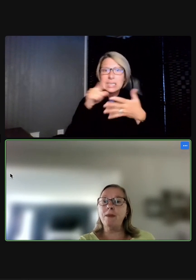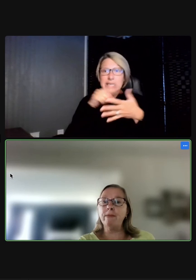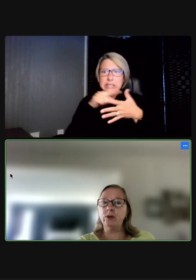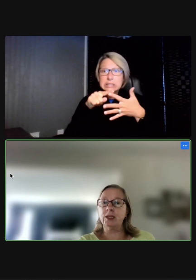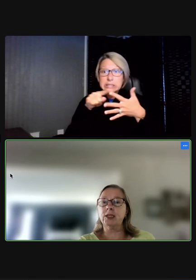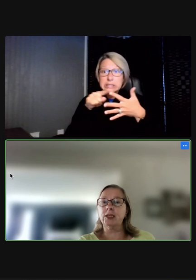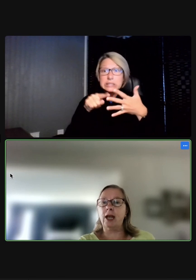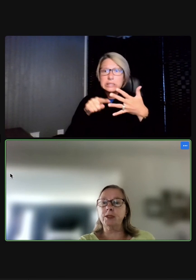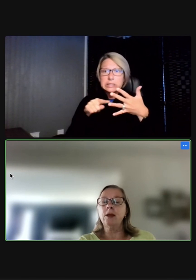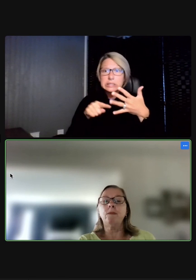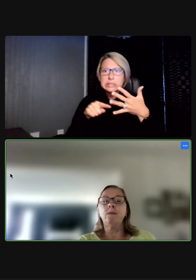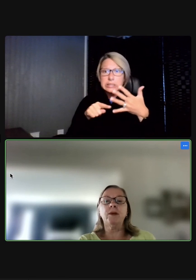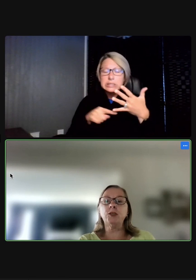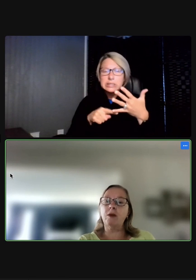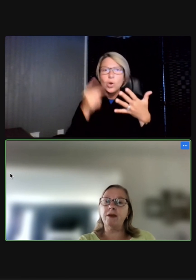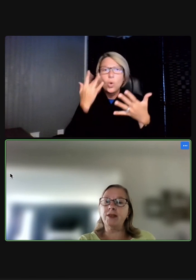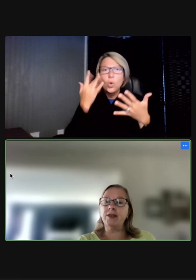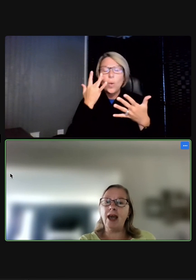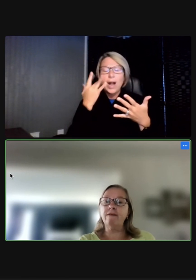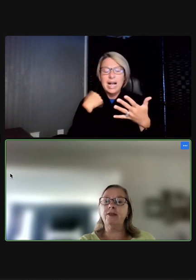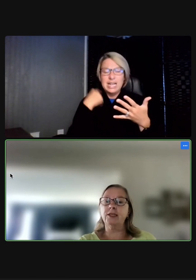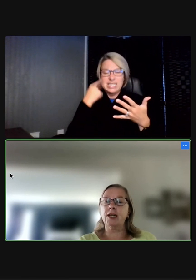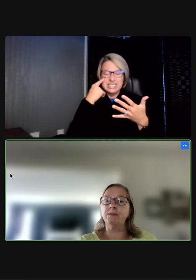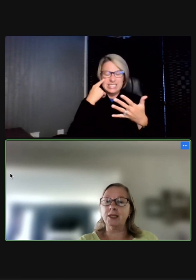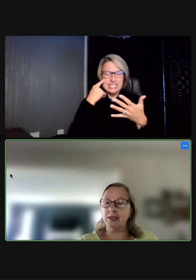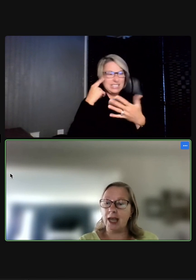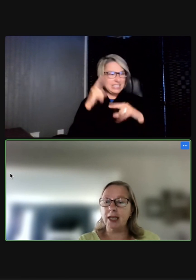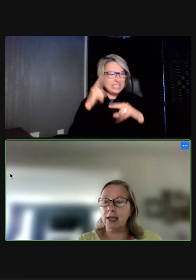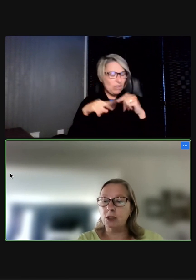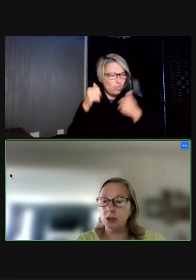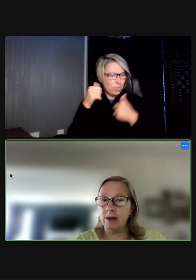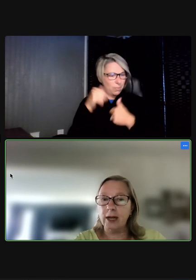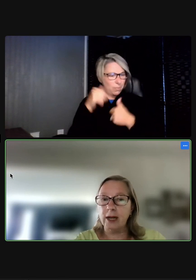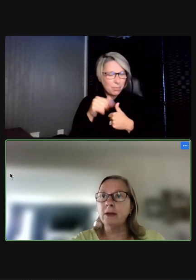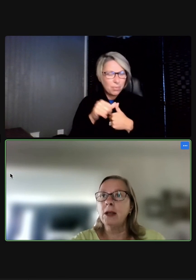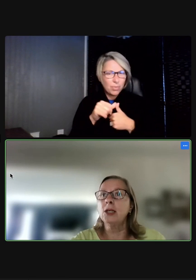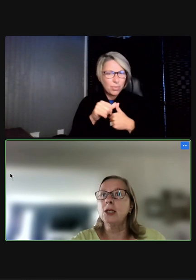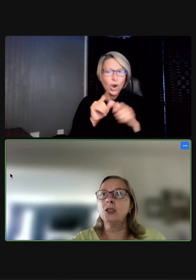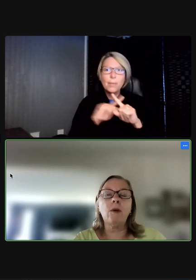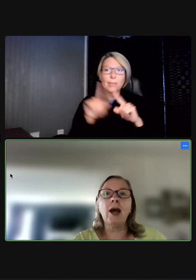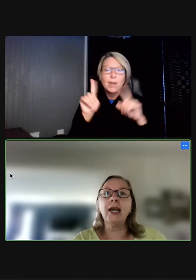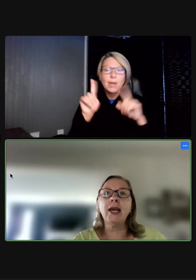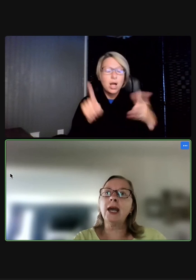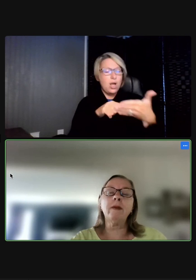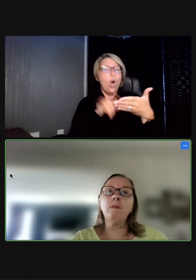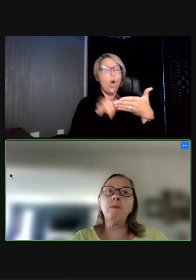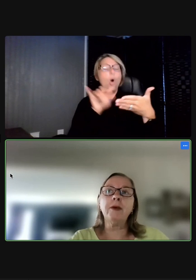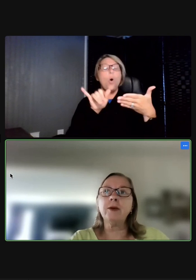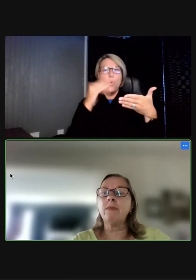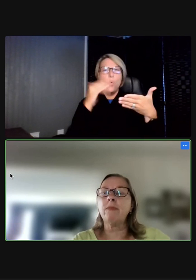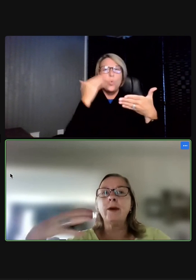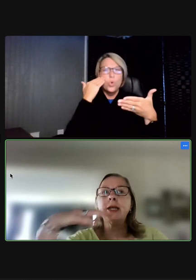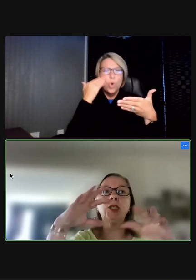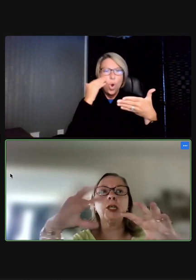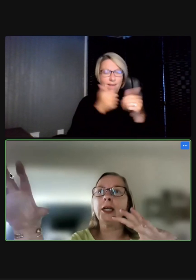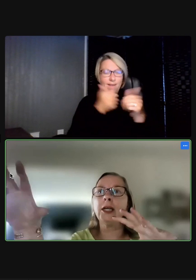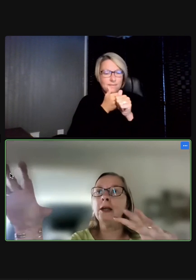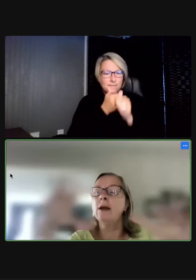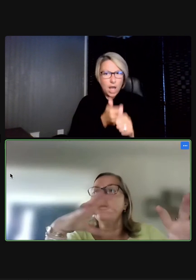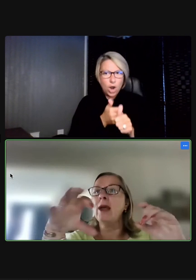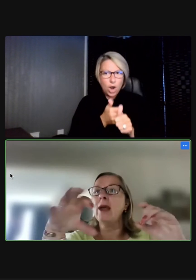can't remember the steps. But this way, if they have the steps, that they can do it. And so I had one mother that